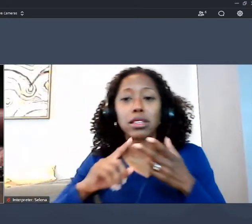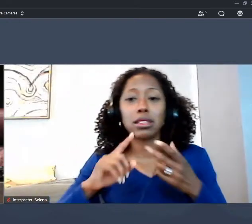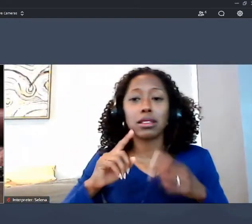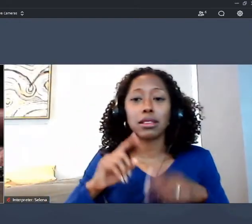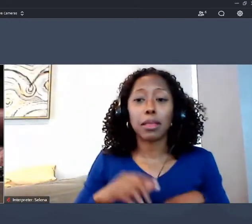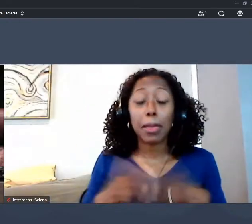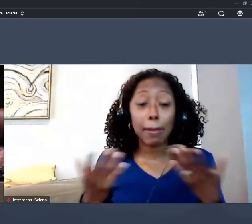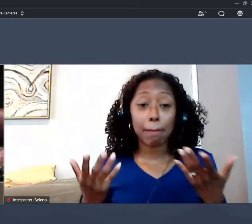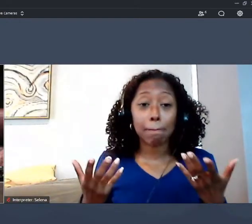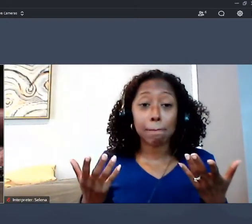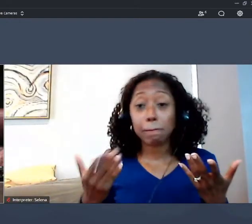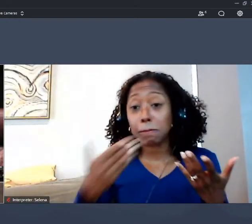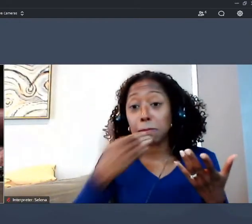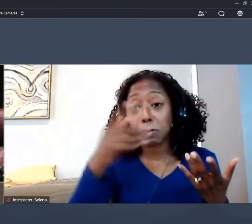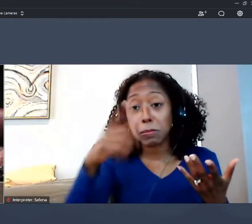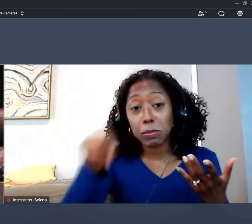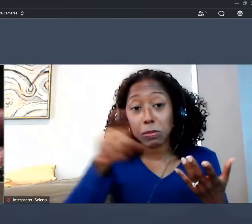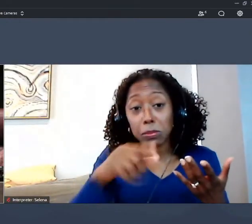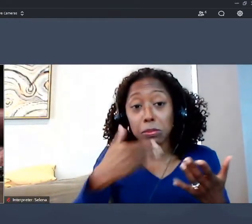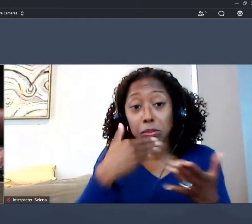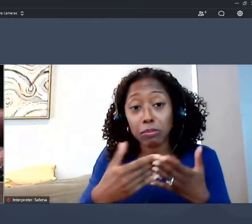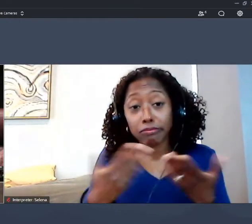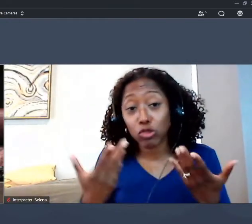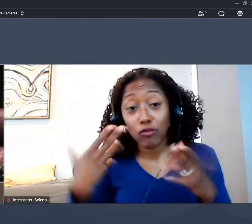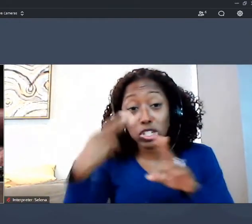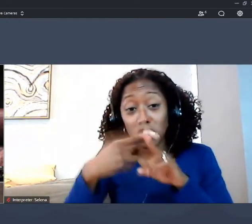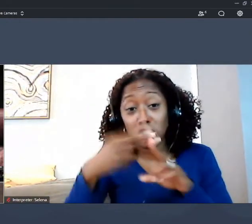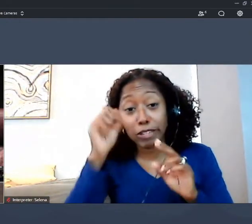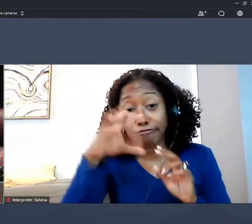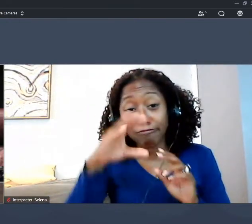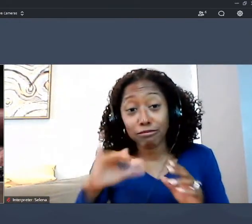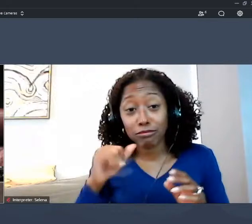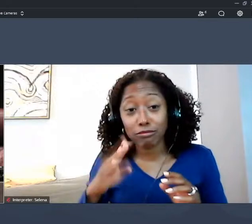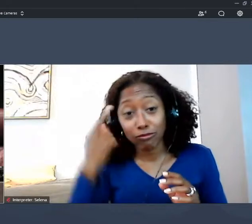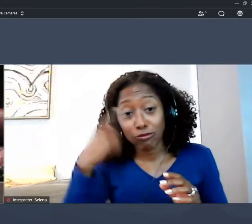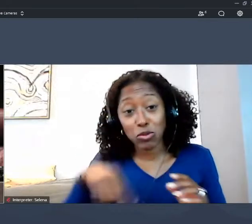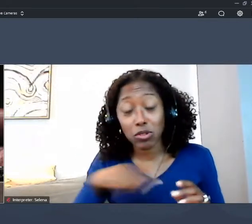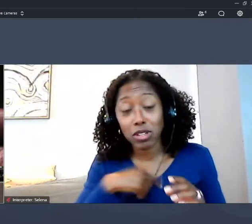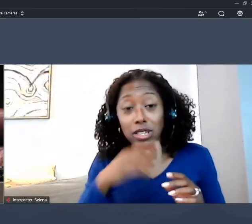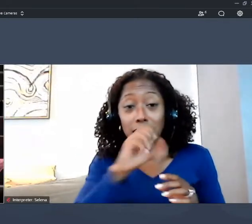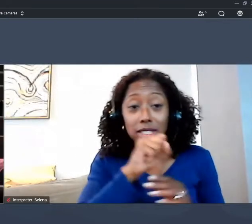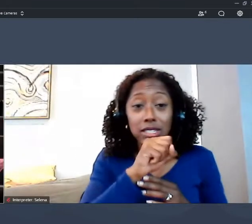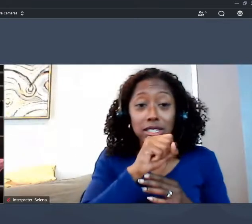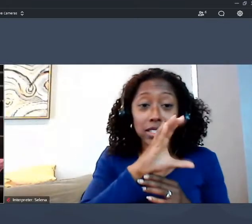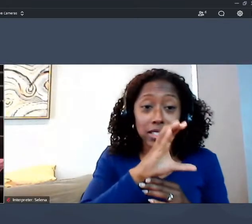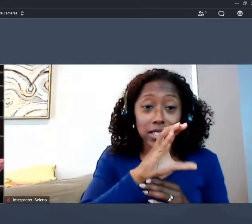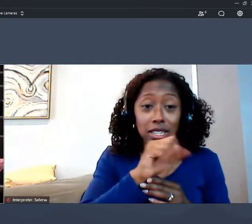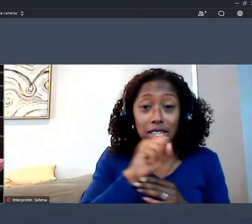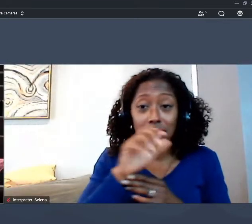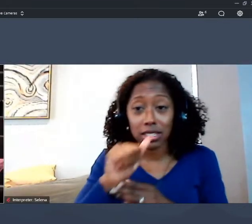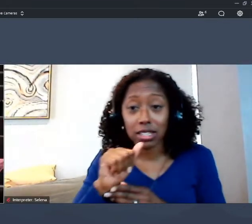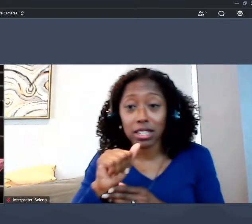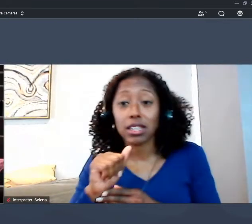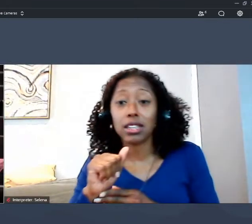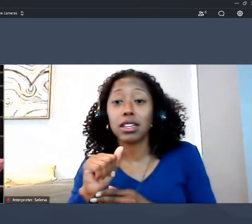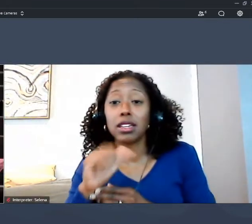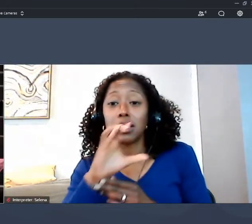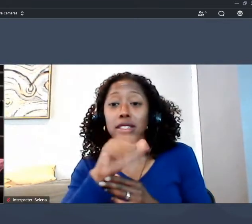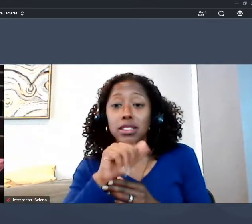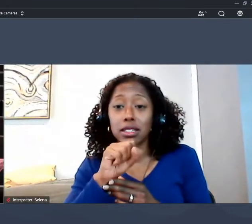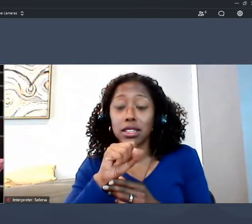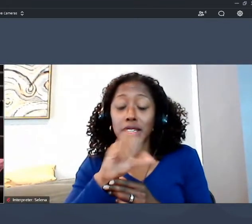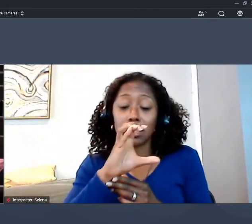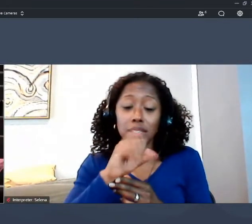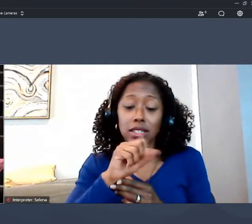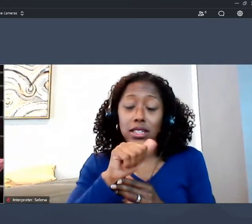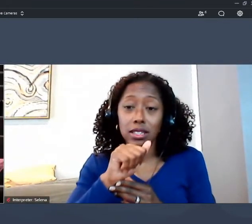them all, so I think you've done the job for us. Okay. On the city's website, county's website, CSA, and yes, sir. So they've done a really good job about